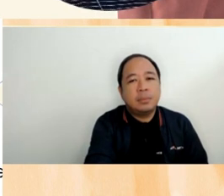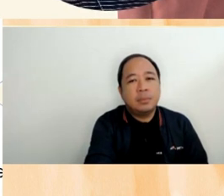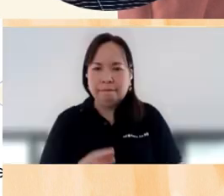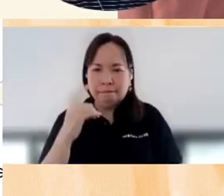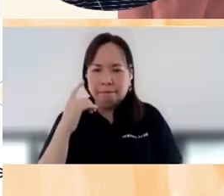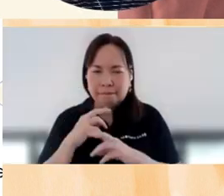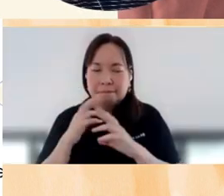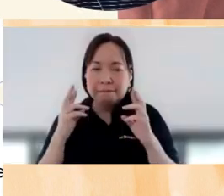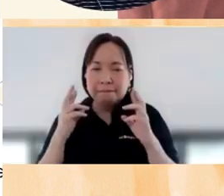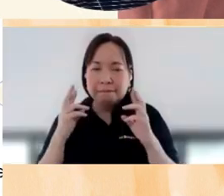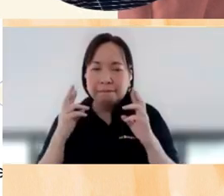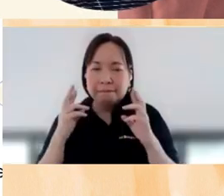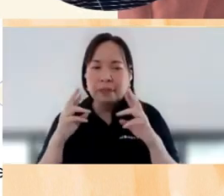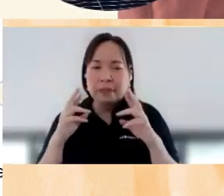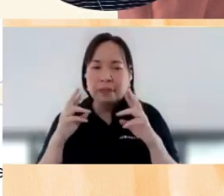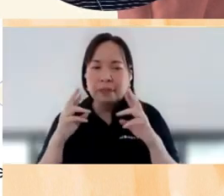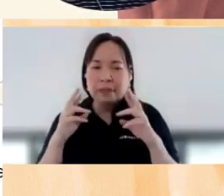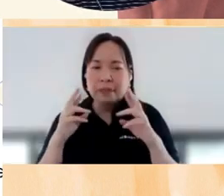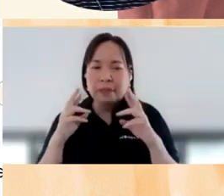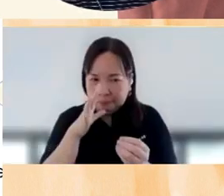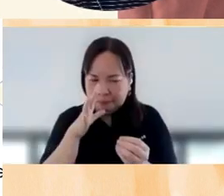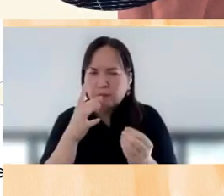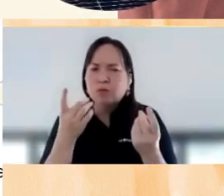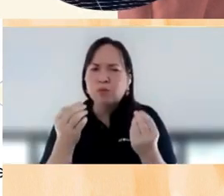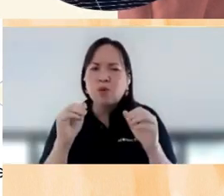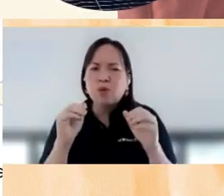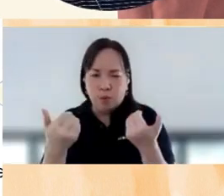have a daily predictable routine